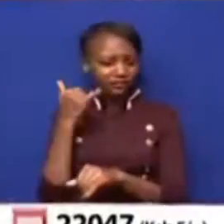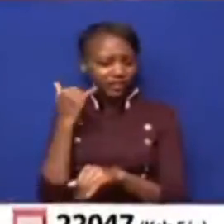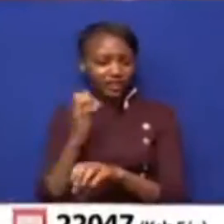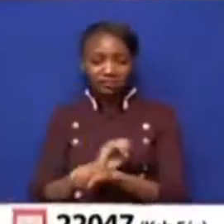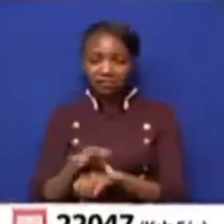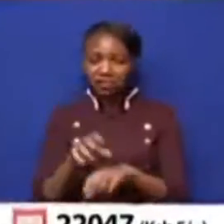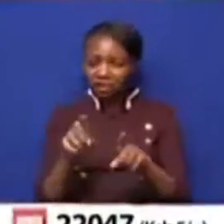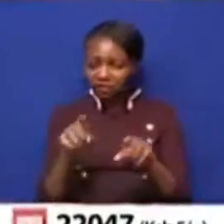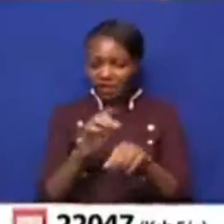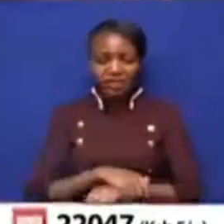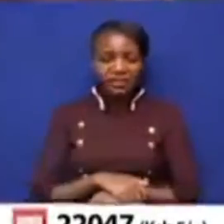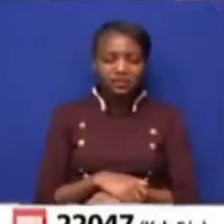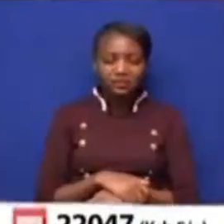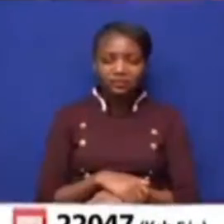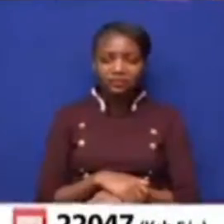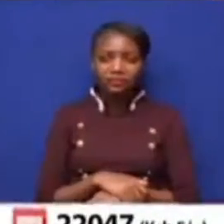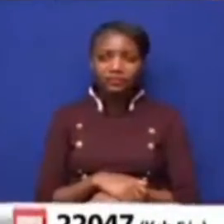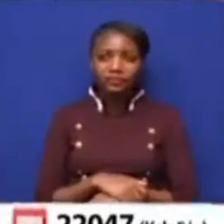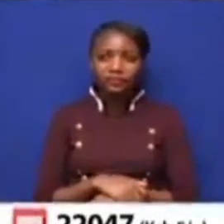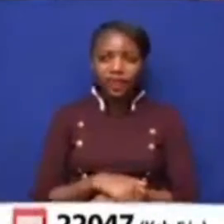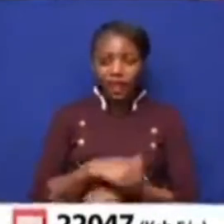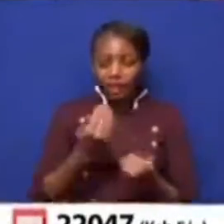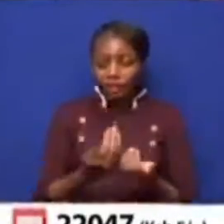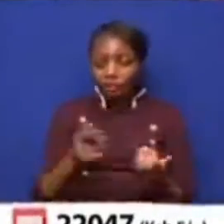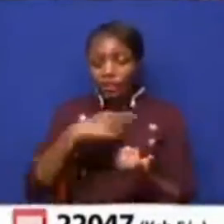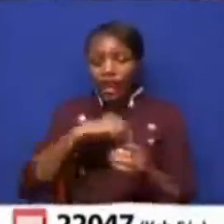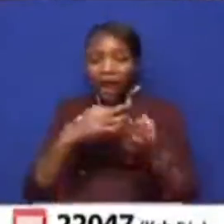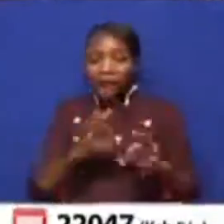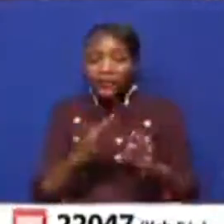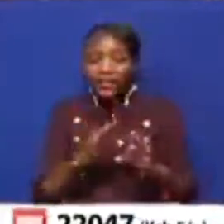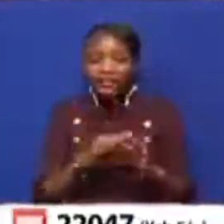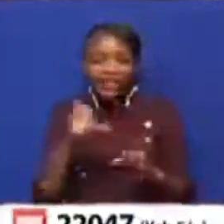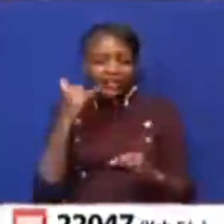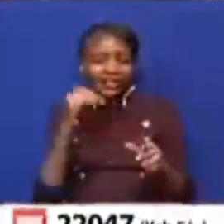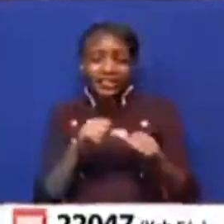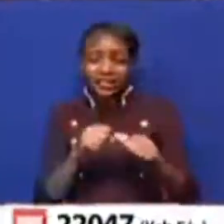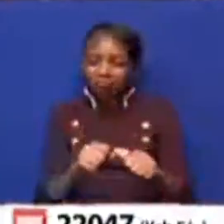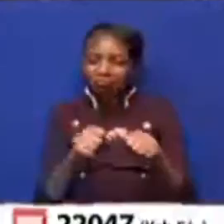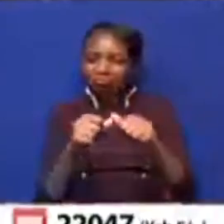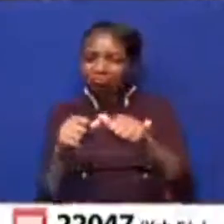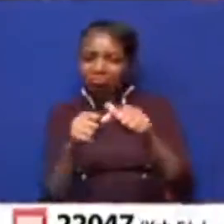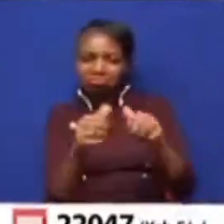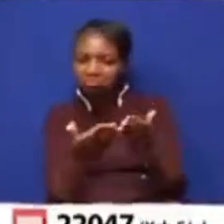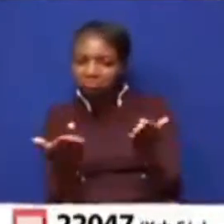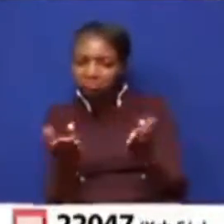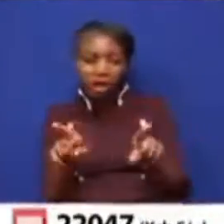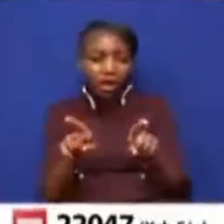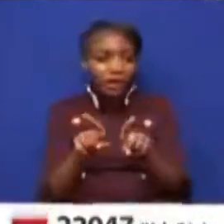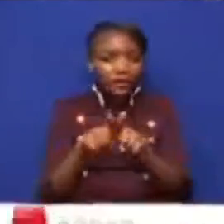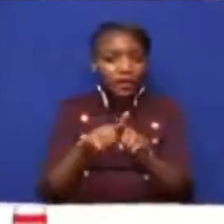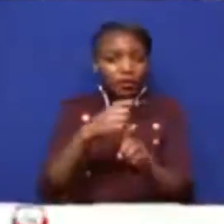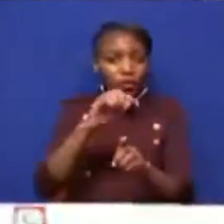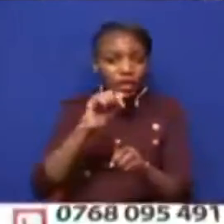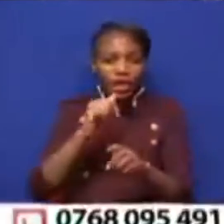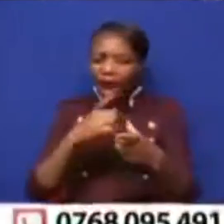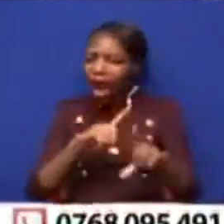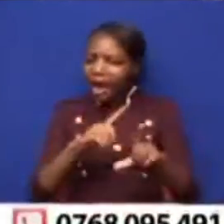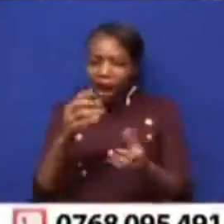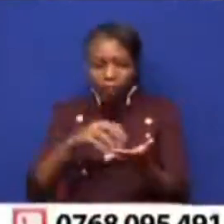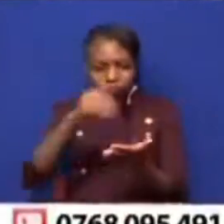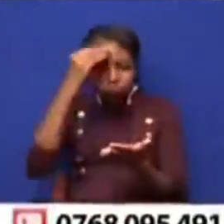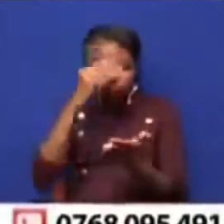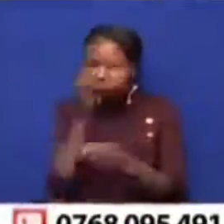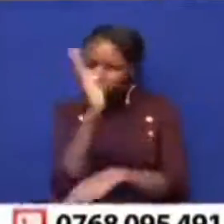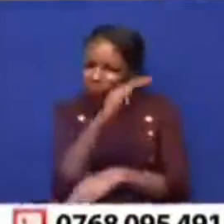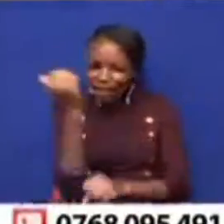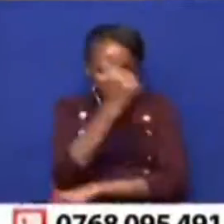COVID-19 is spreading in the country. Watoto wetu kama hii ugonjwa bado inaendelea namna hivi. We must not allow our children to go